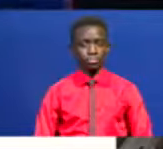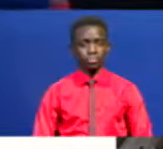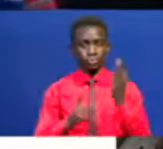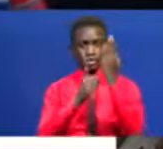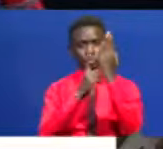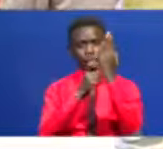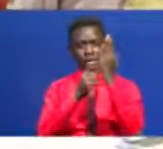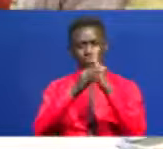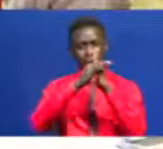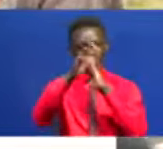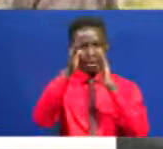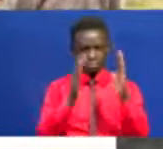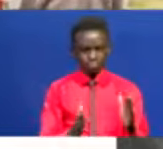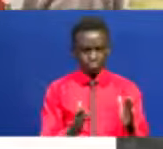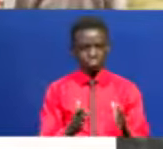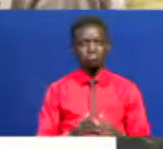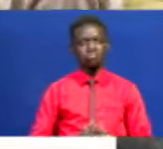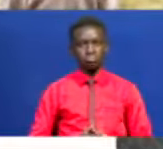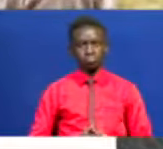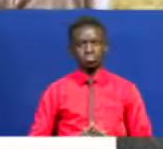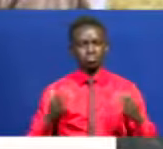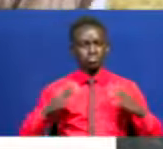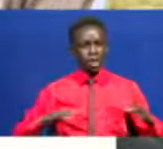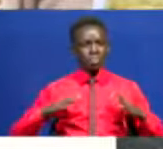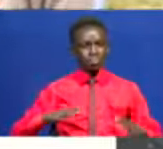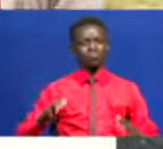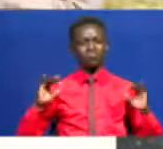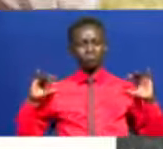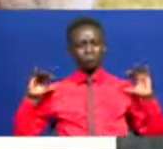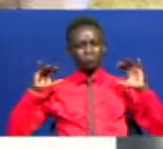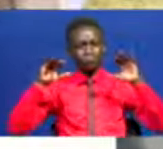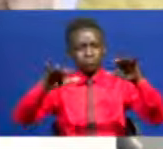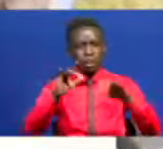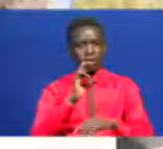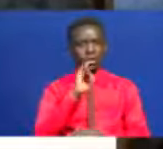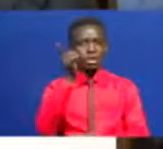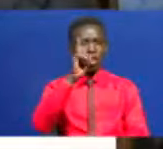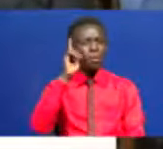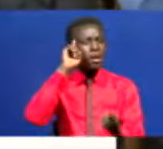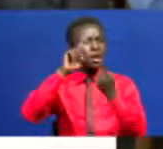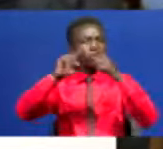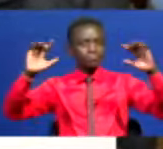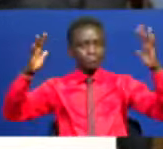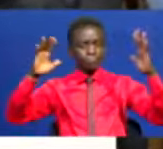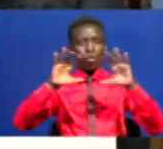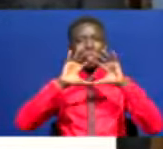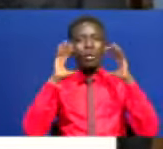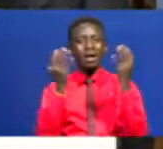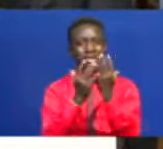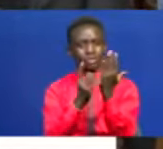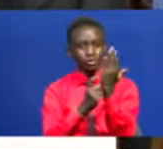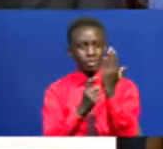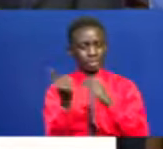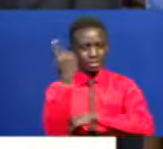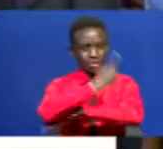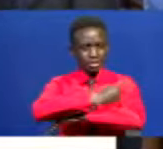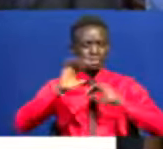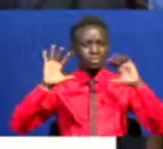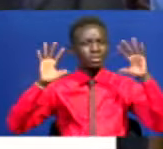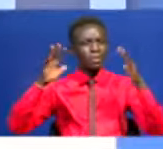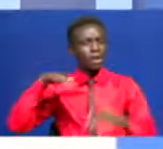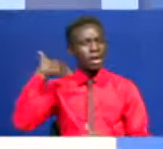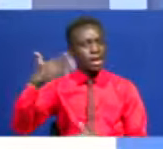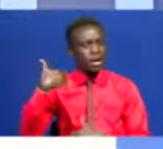Kiswahili experts and fans converged in Nairobi to mark the World Kiswahili Day that is celebrated every 7th of